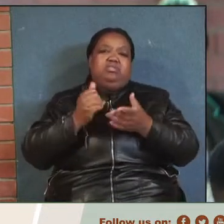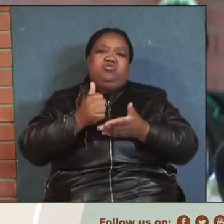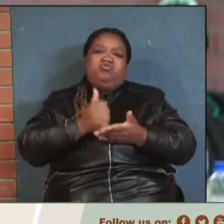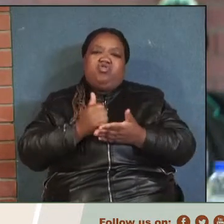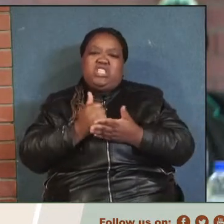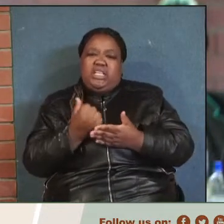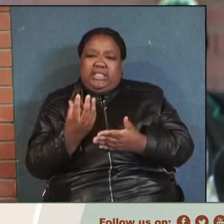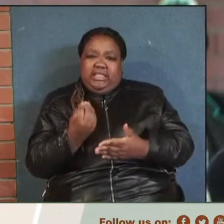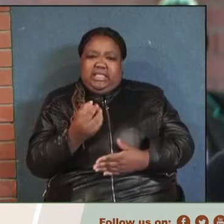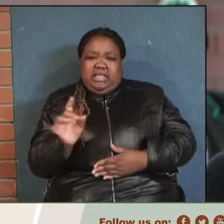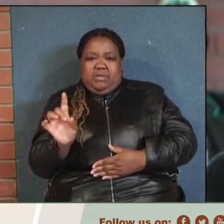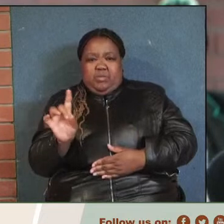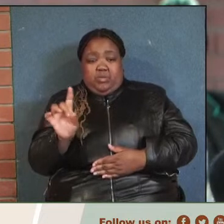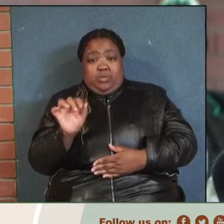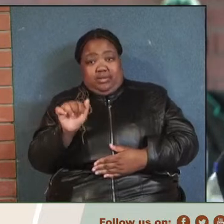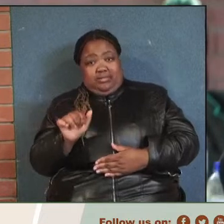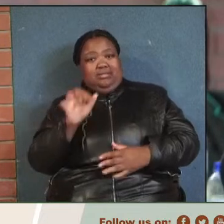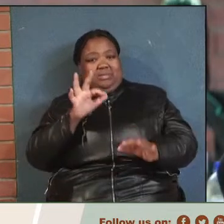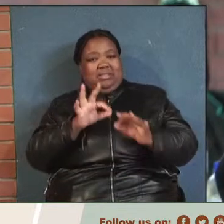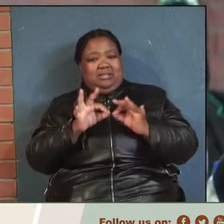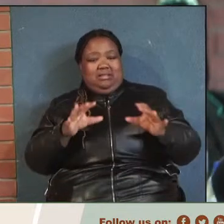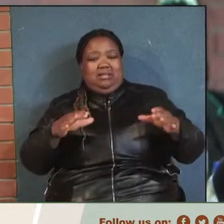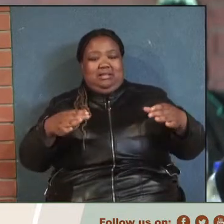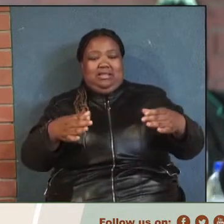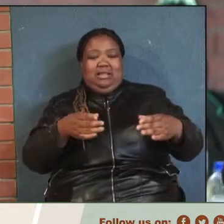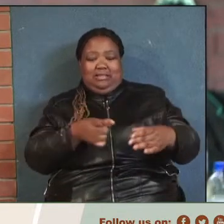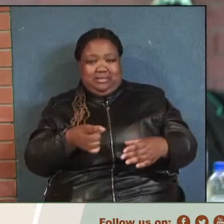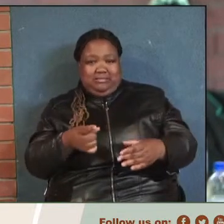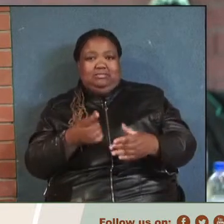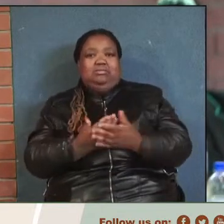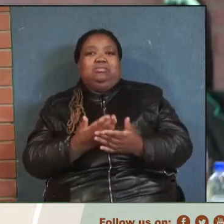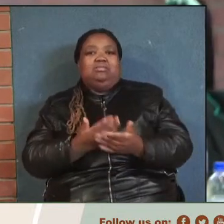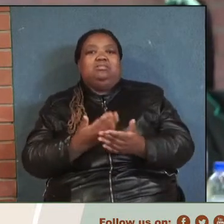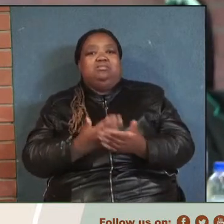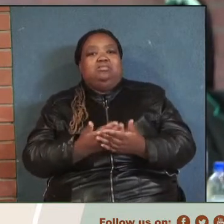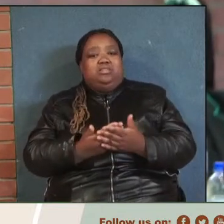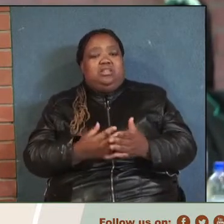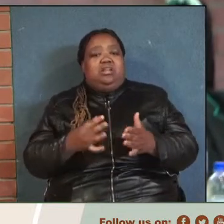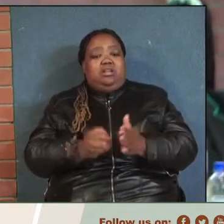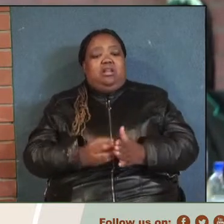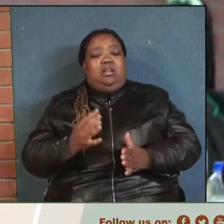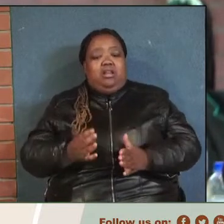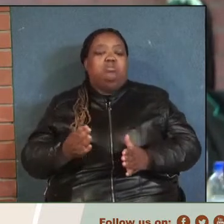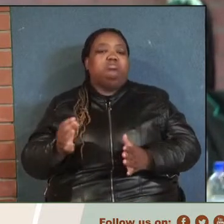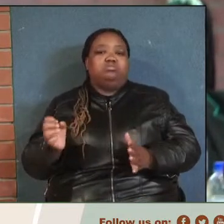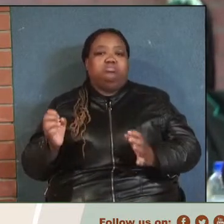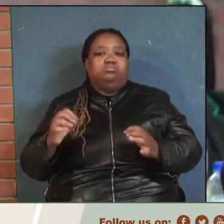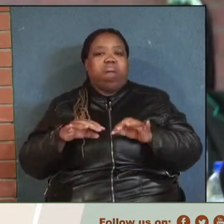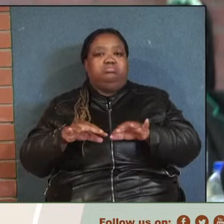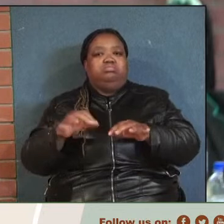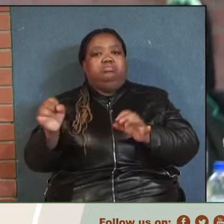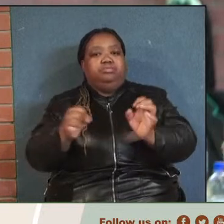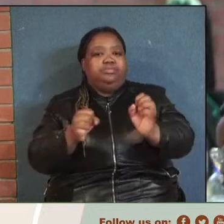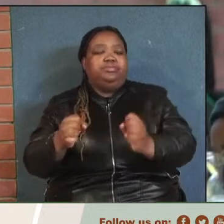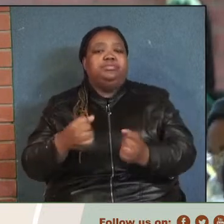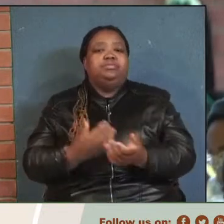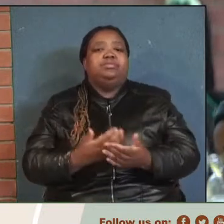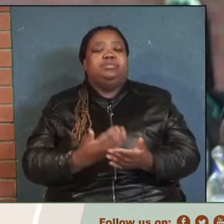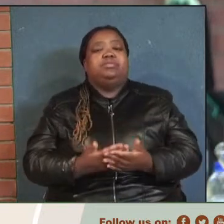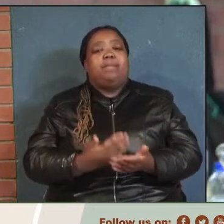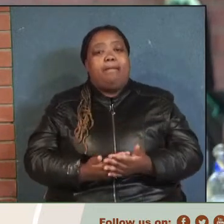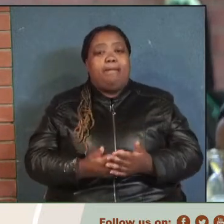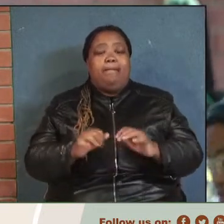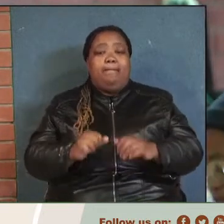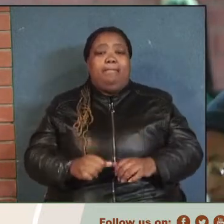that specifically class can accommodate. That is how they may assign learners in that way. They consider